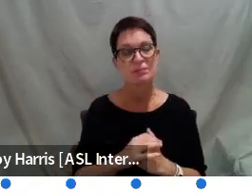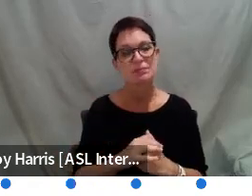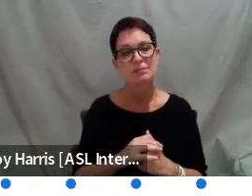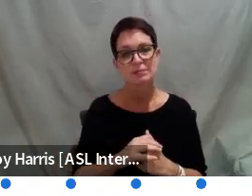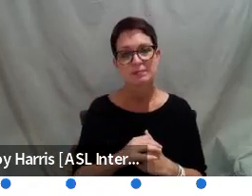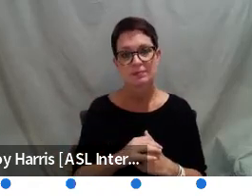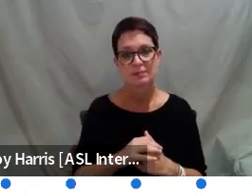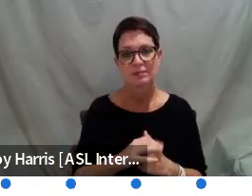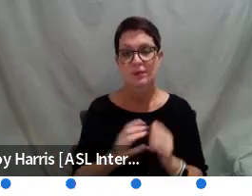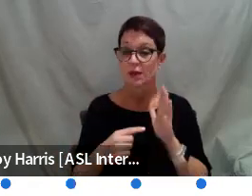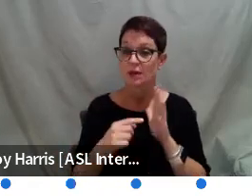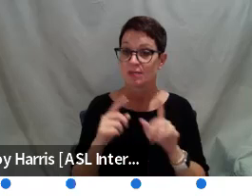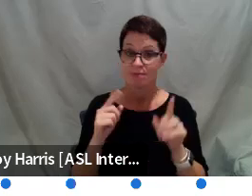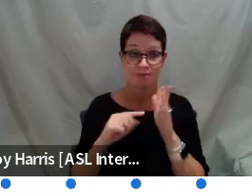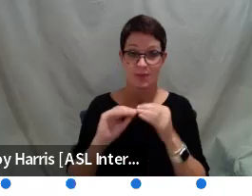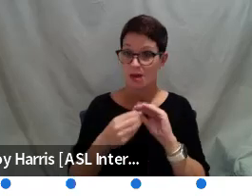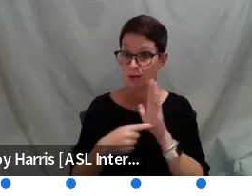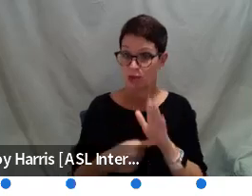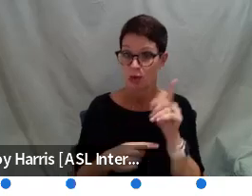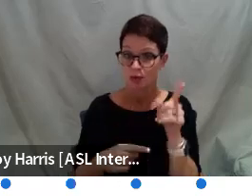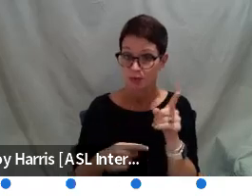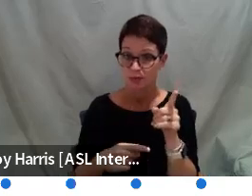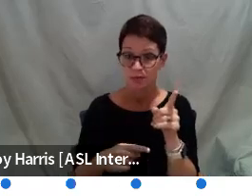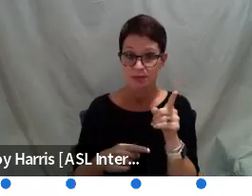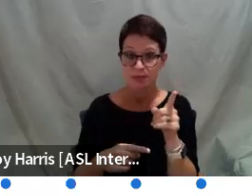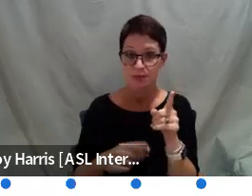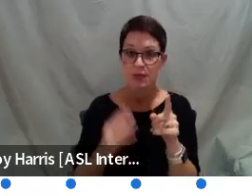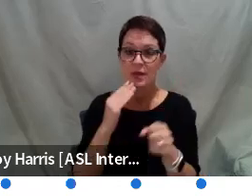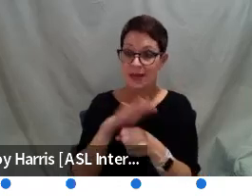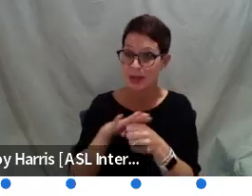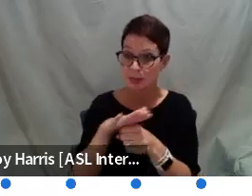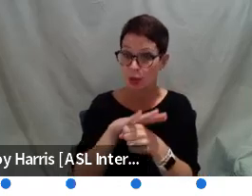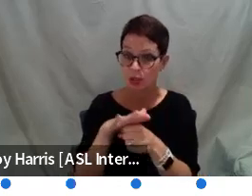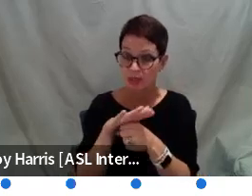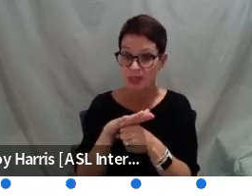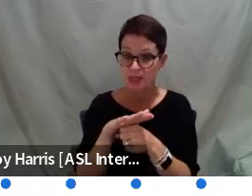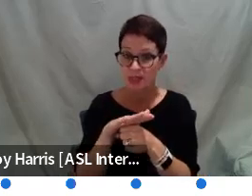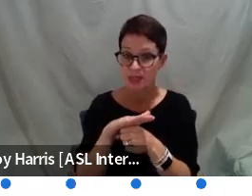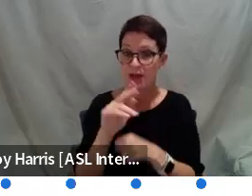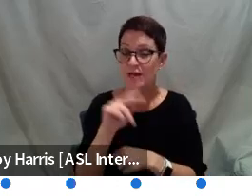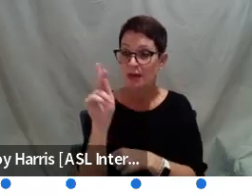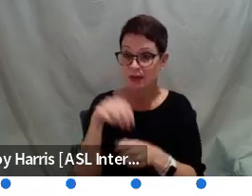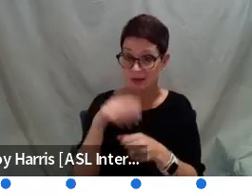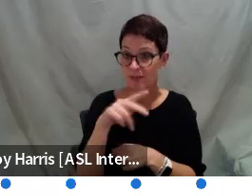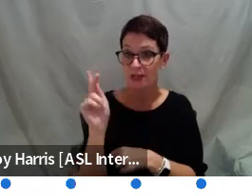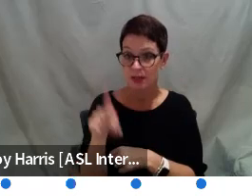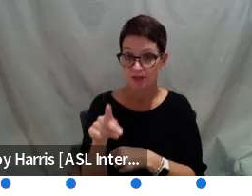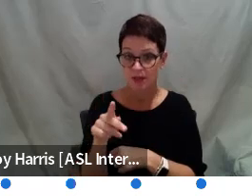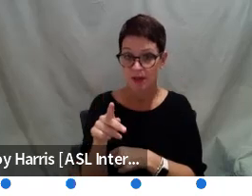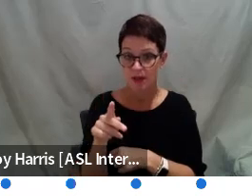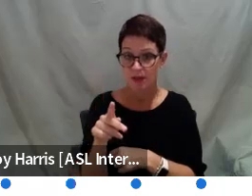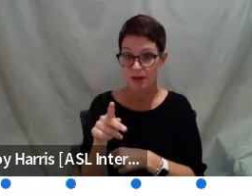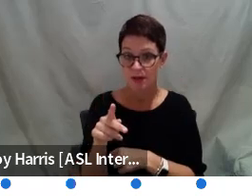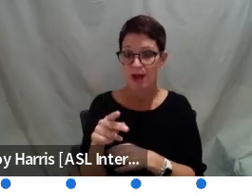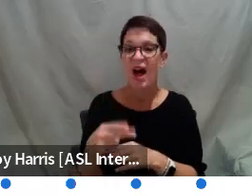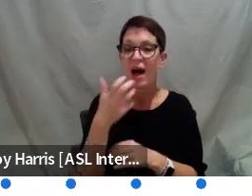The index shows the neighborhoods in Philadelphia that are among